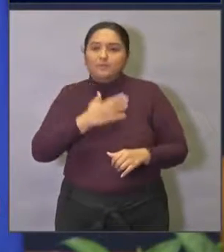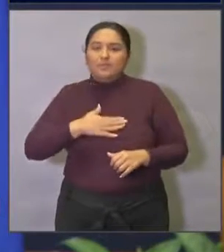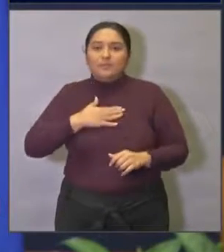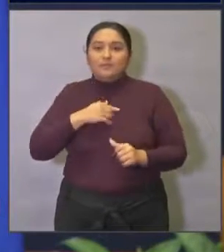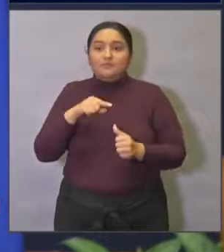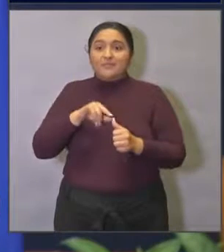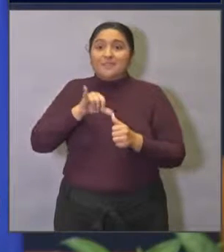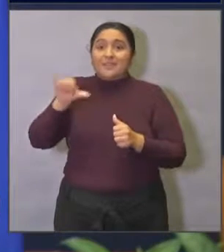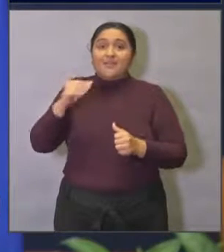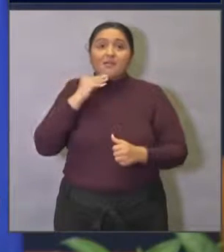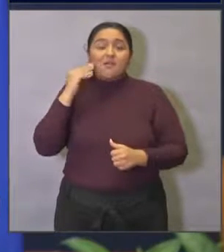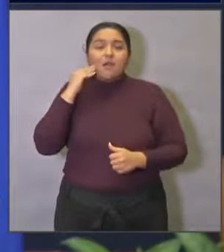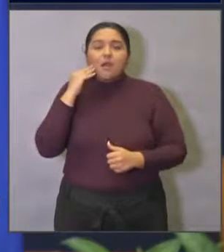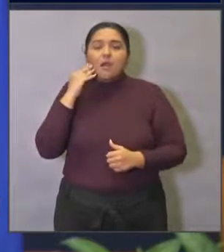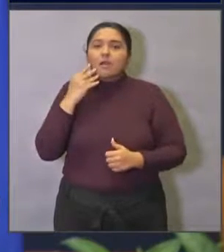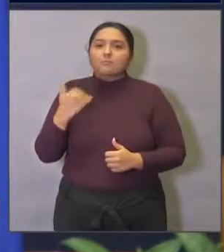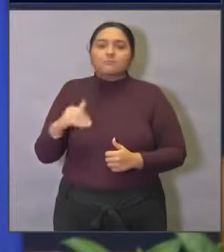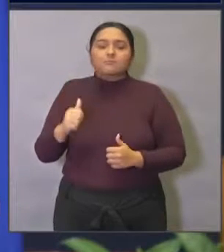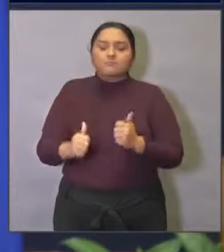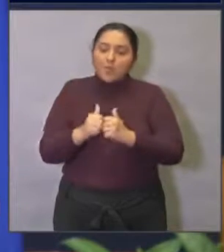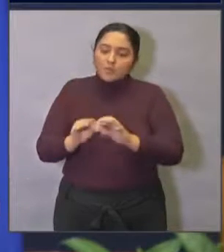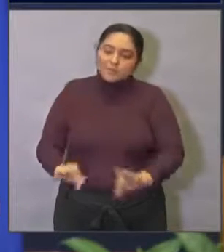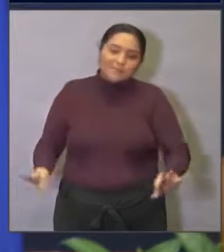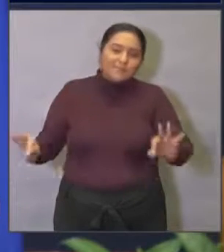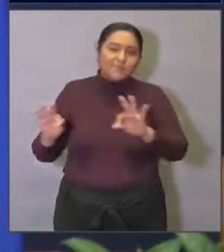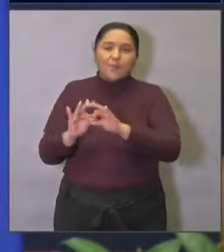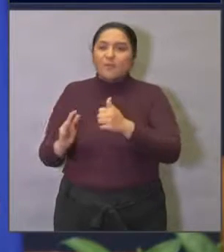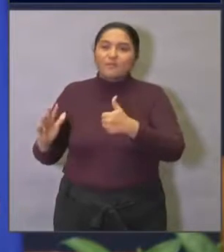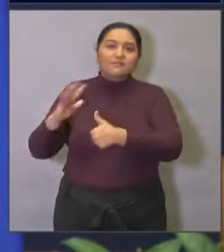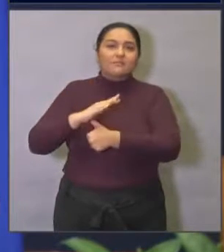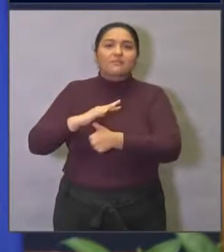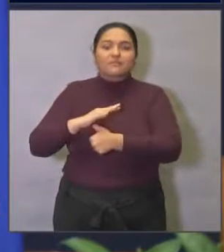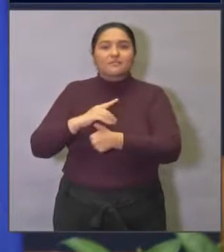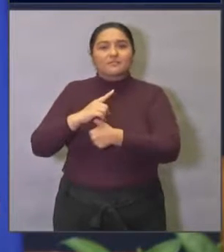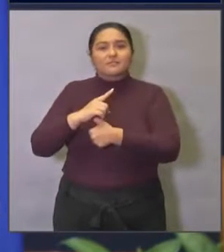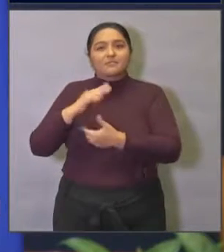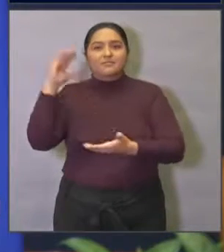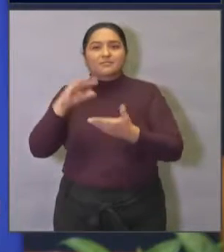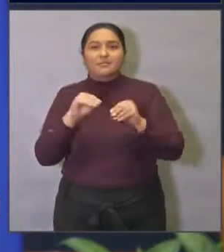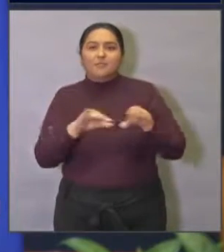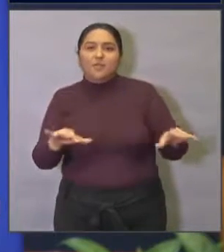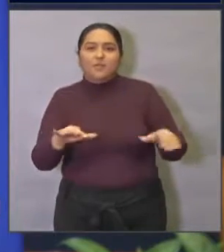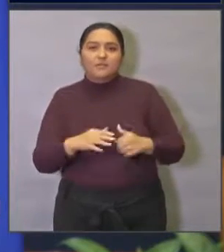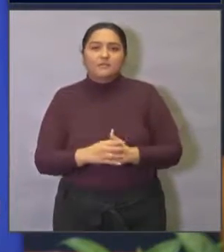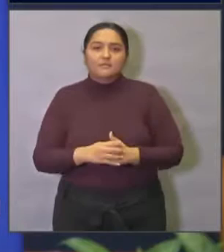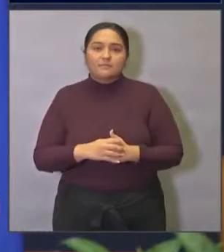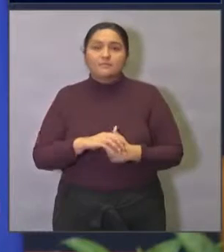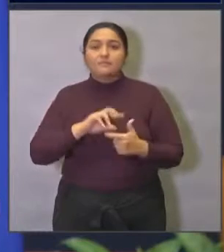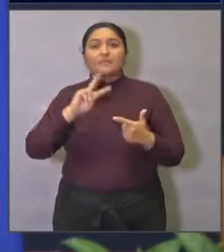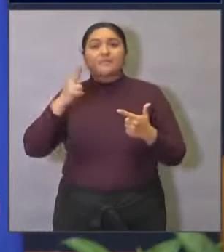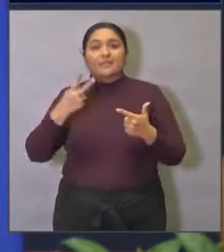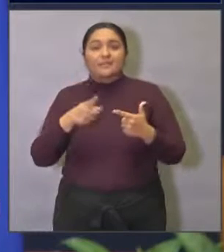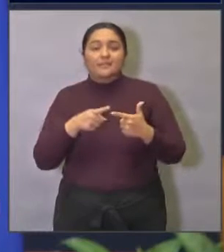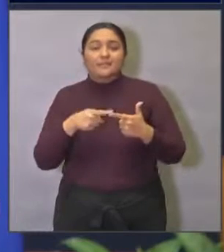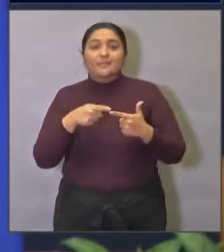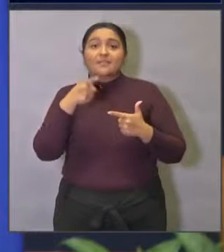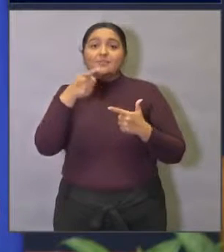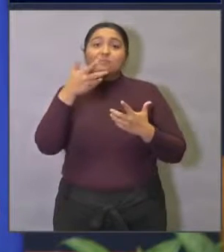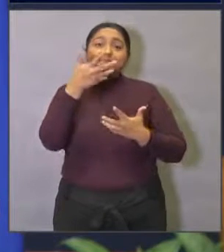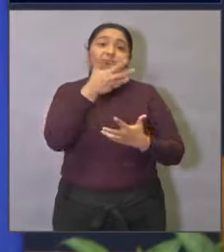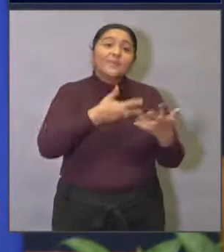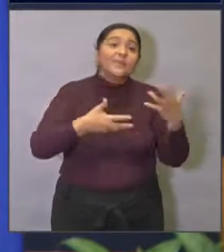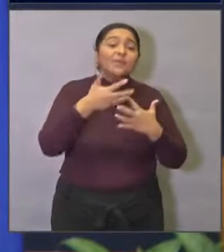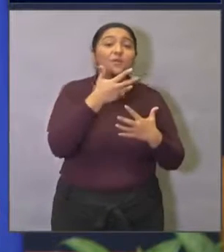most important thing that you can do to stop the spread of the virus. Second, please don't mingle with those outside